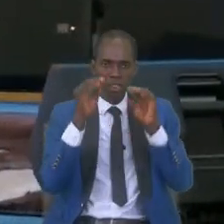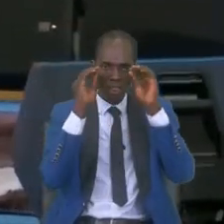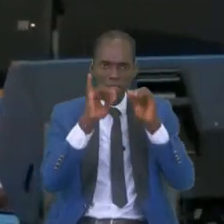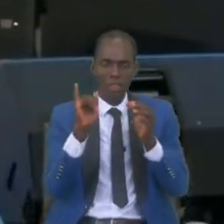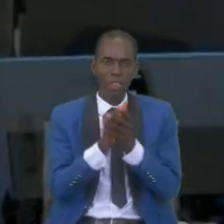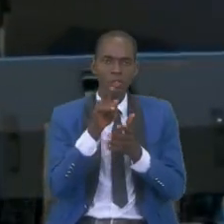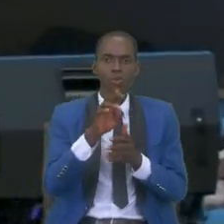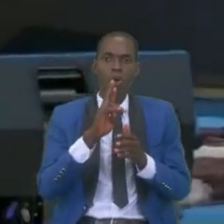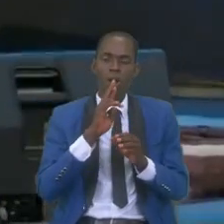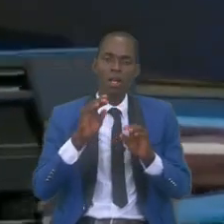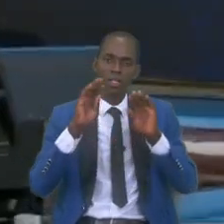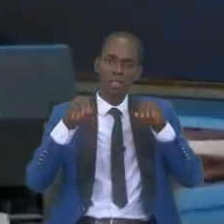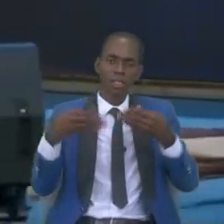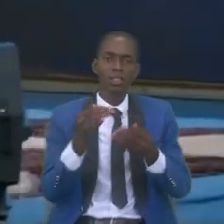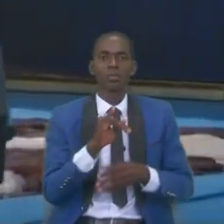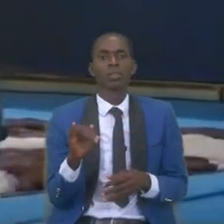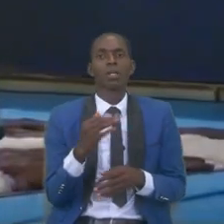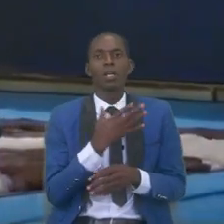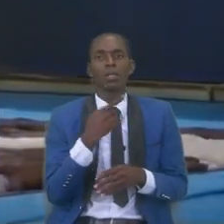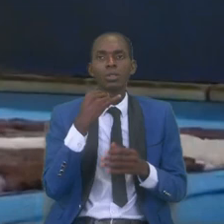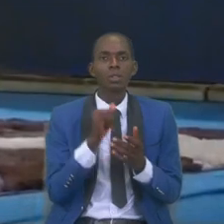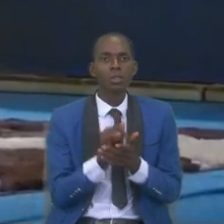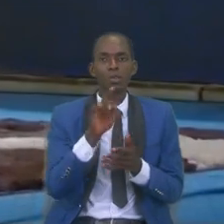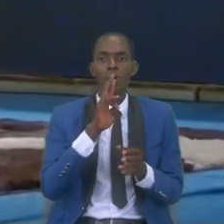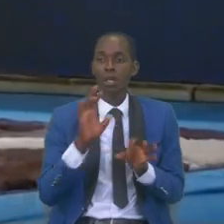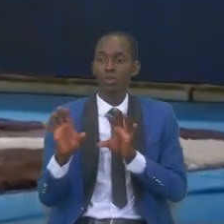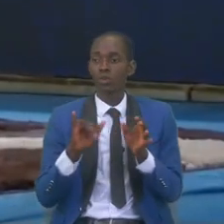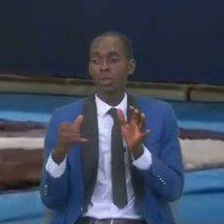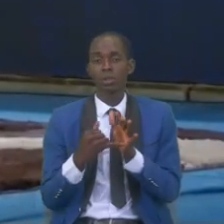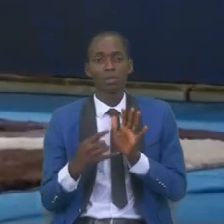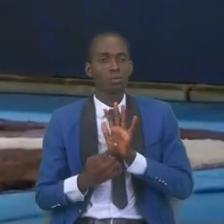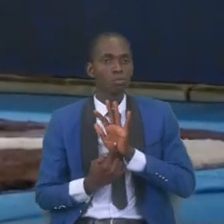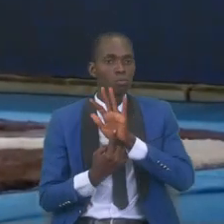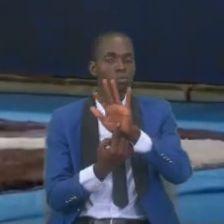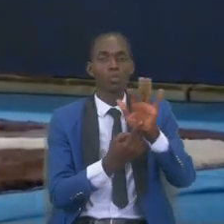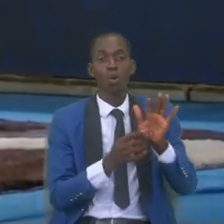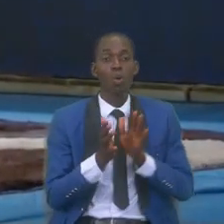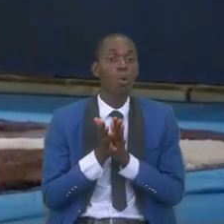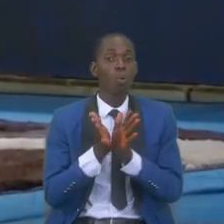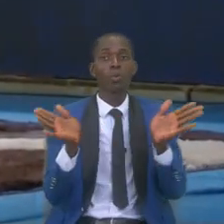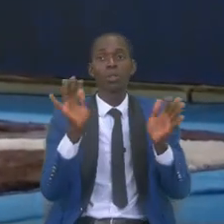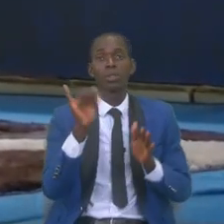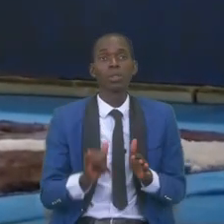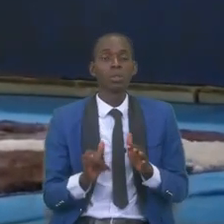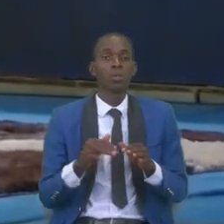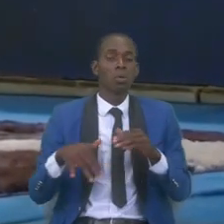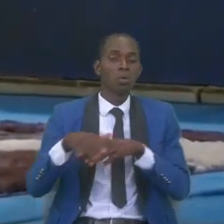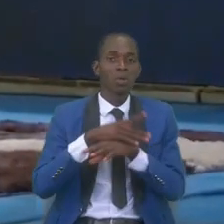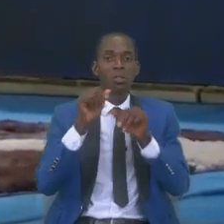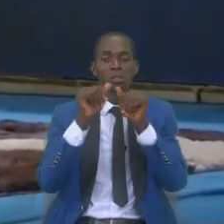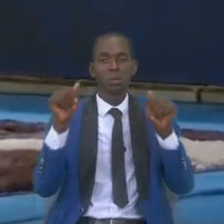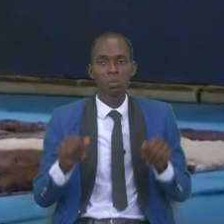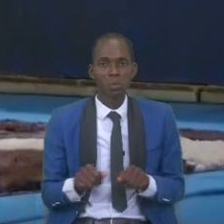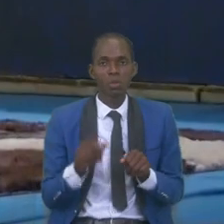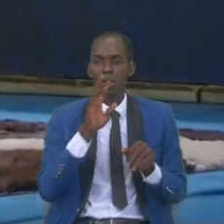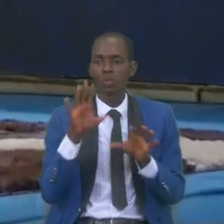given? And you have said you do it publicly over the pulpit, and then you do it privately from house